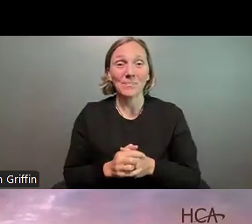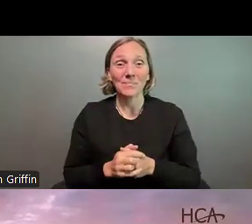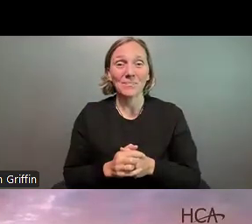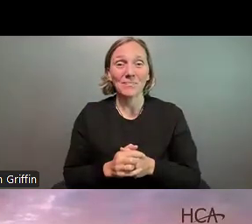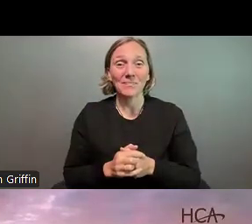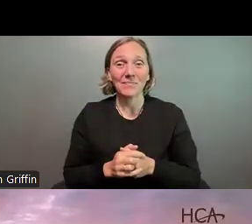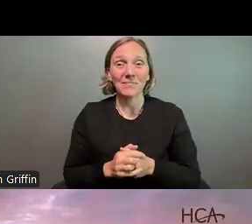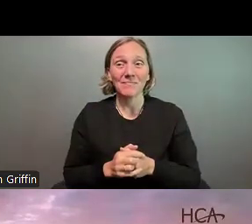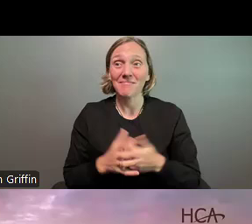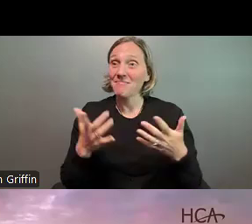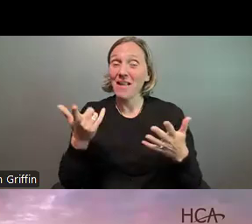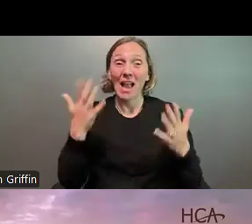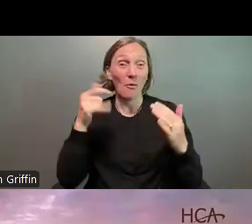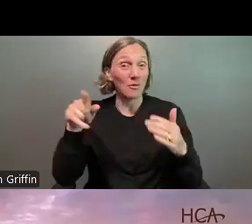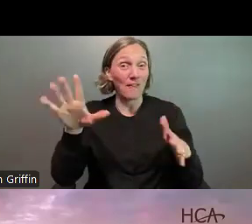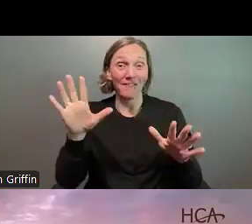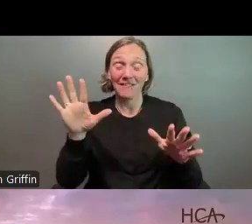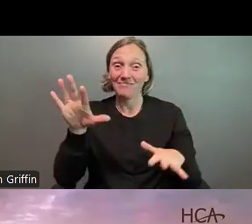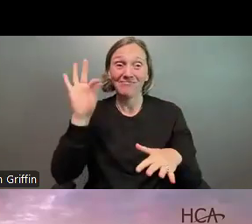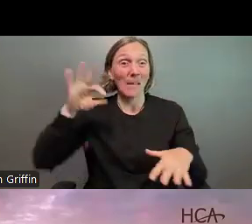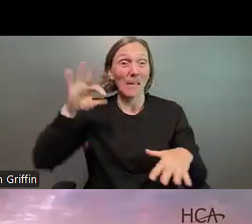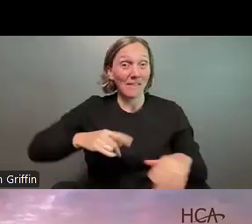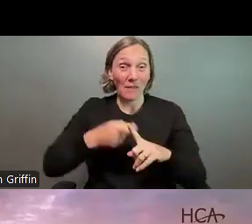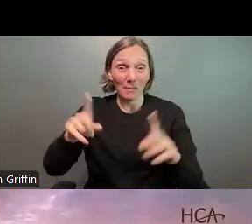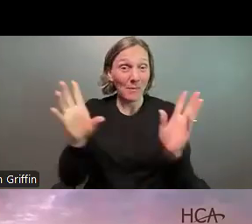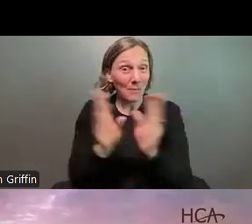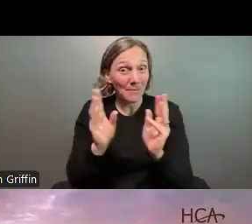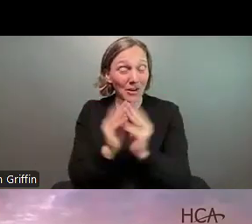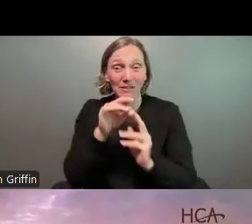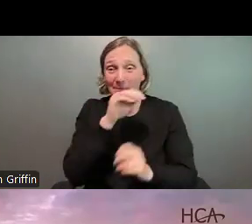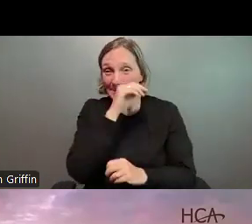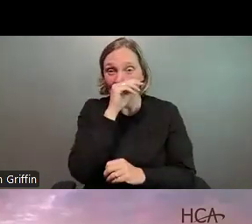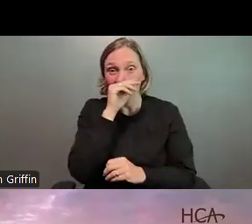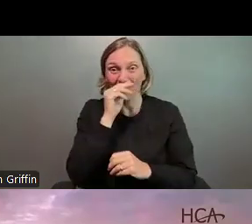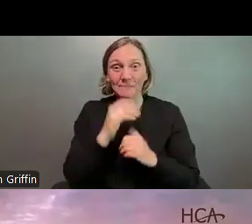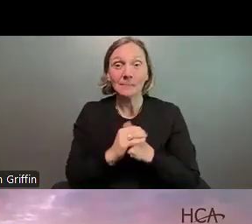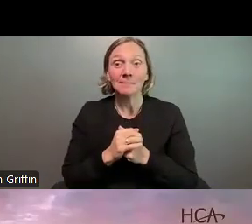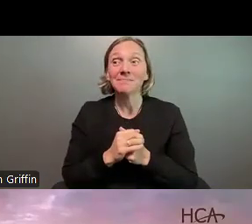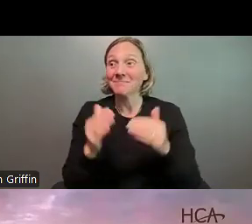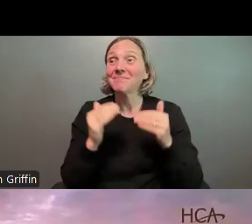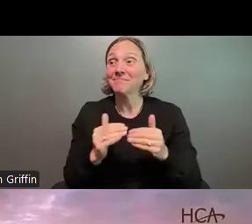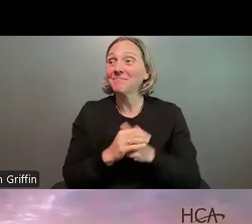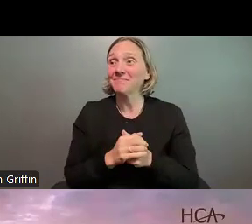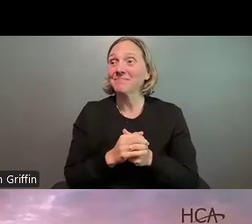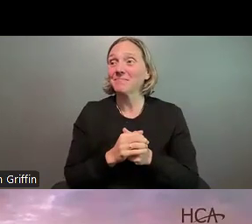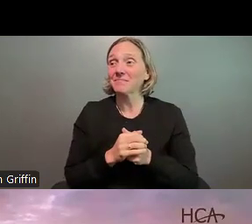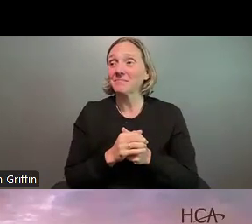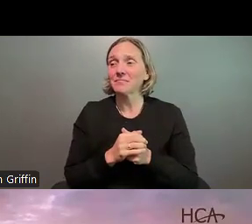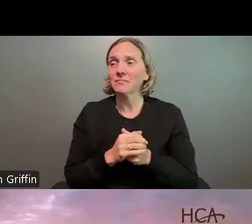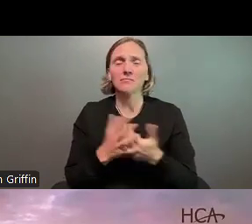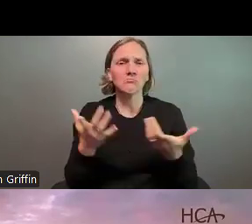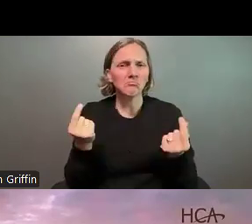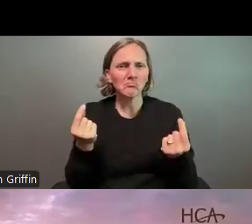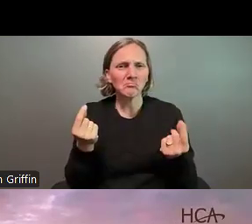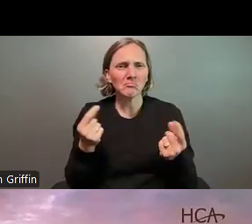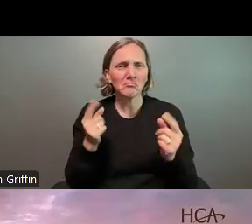pertinent information and are able to answer many of your questions. If you want to move forward to the next slide, we're here today to talk about Apple